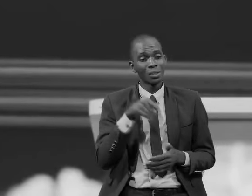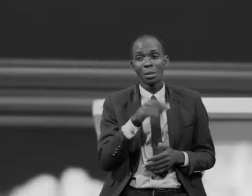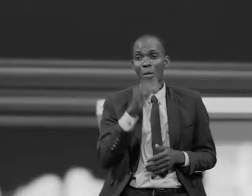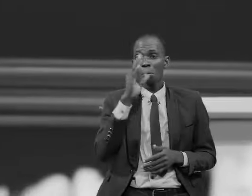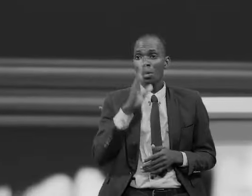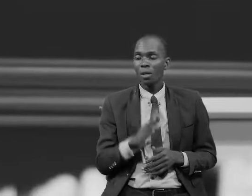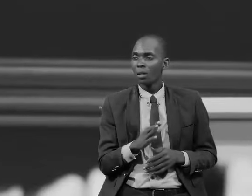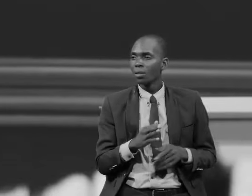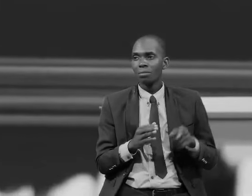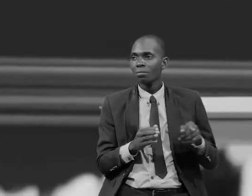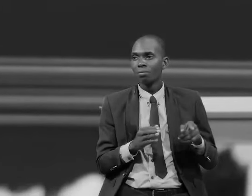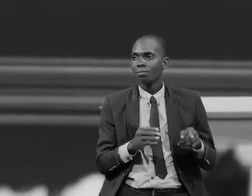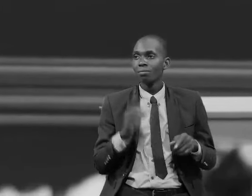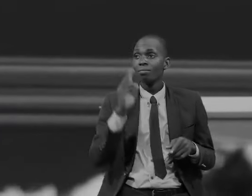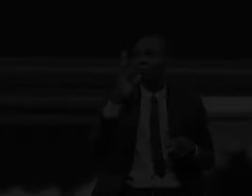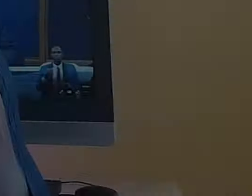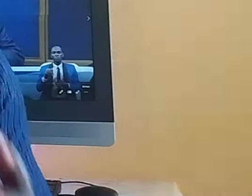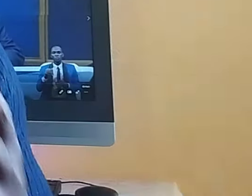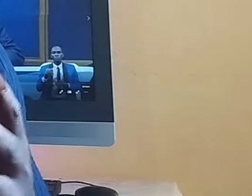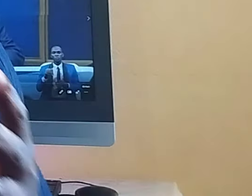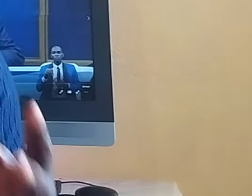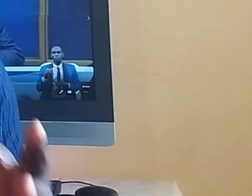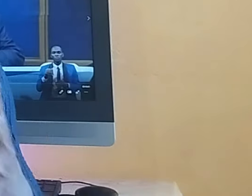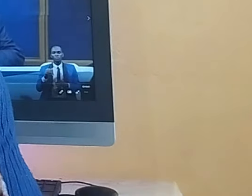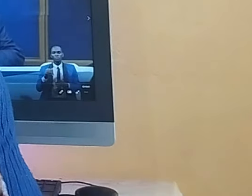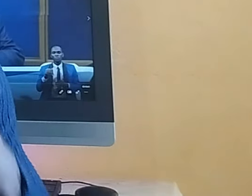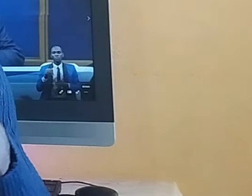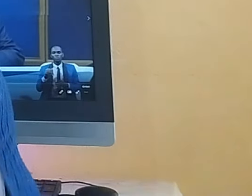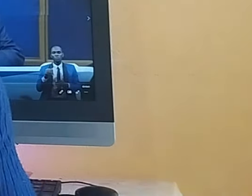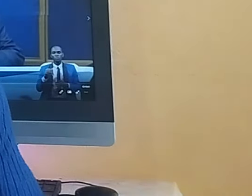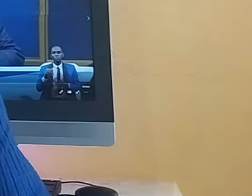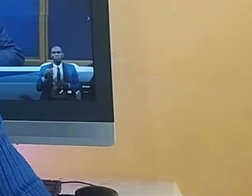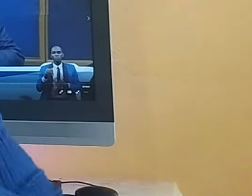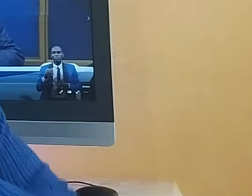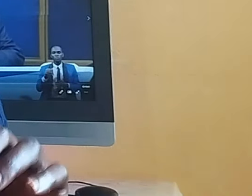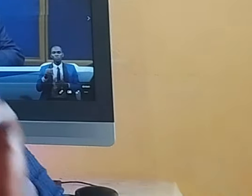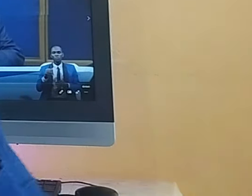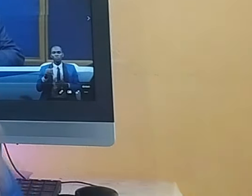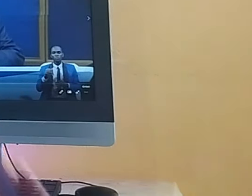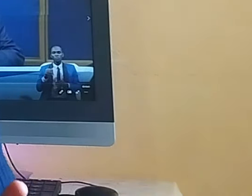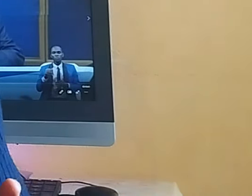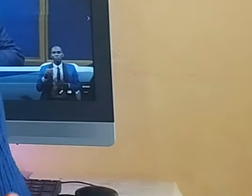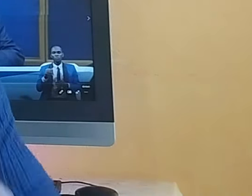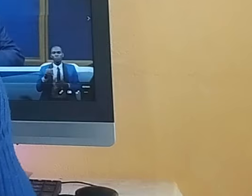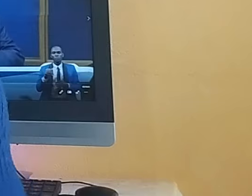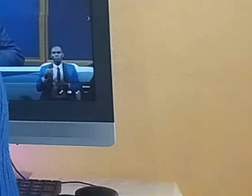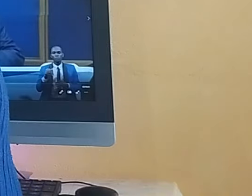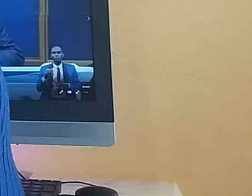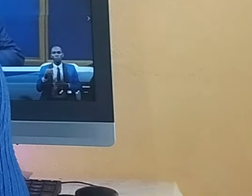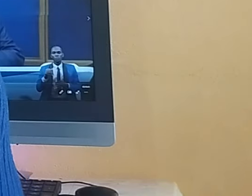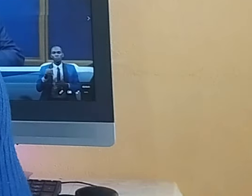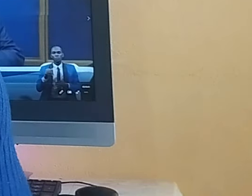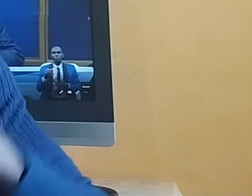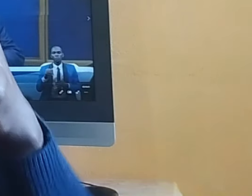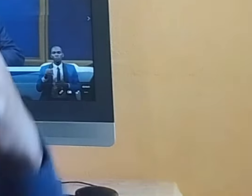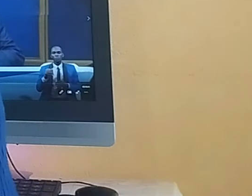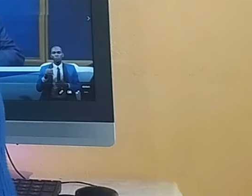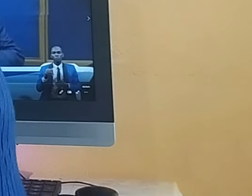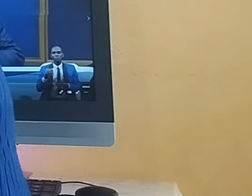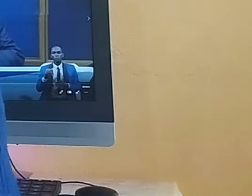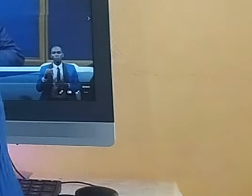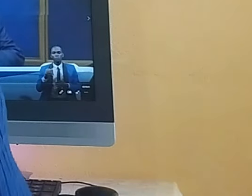gospel anymore. Who said that? You are about to watch a very interesting video. A video that holds